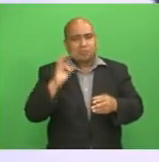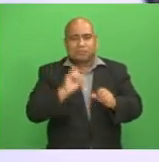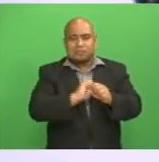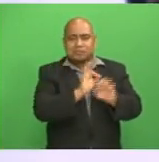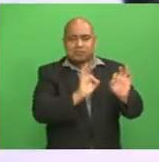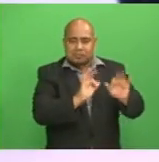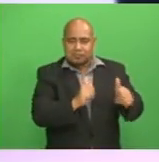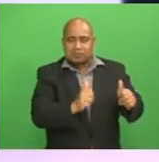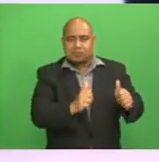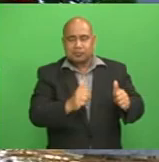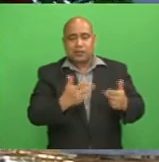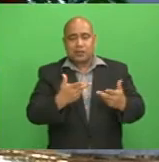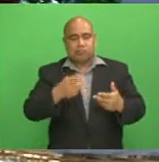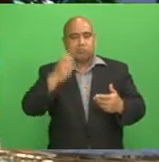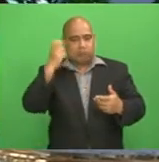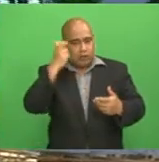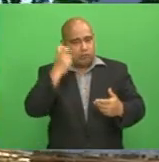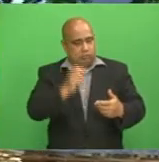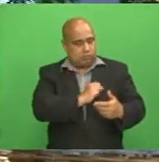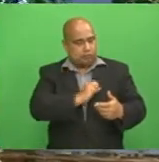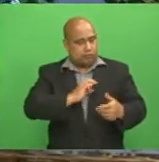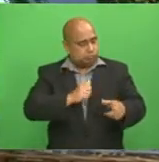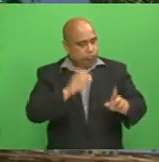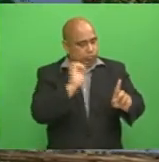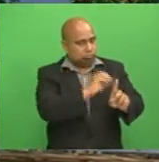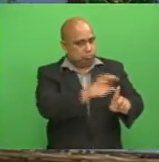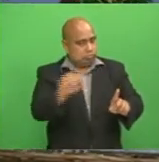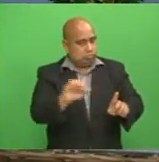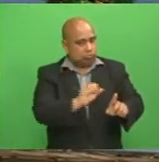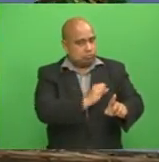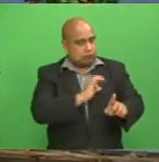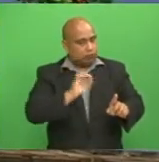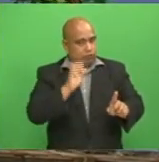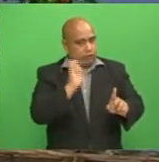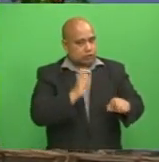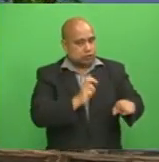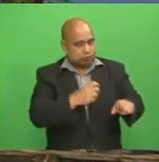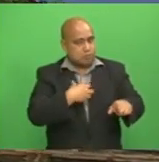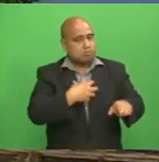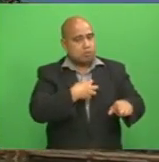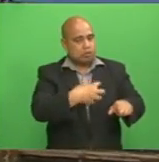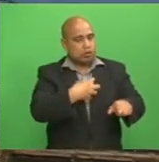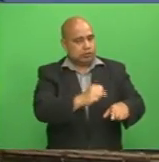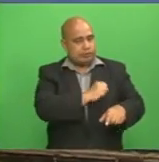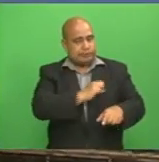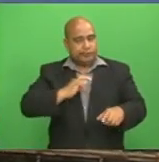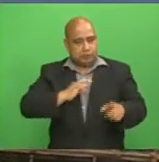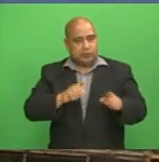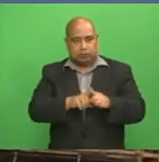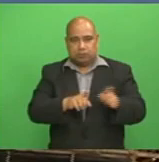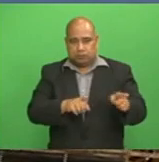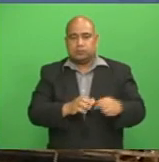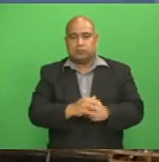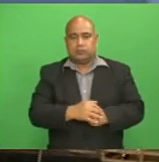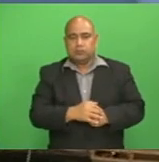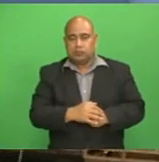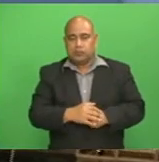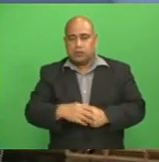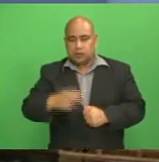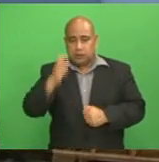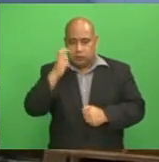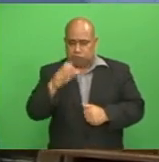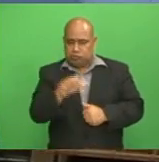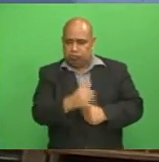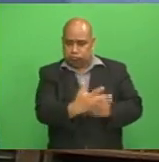this stage, with this pandemic, we have hired more staff to train them because it's a very